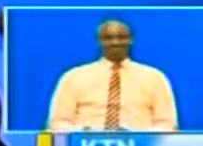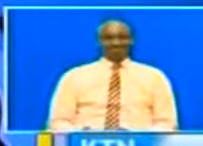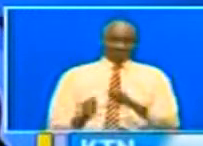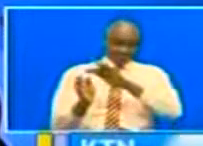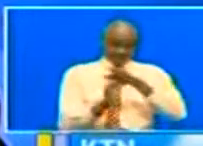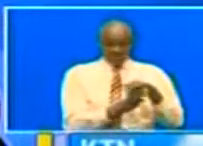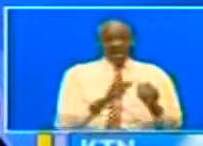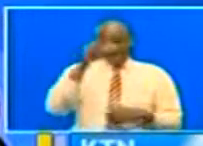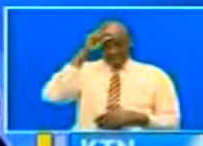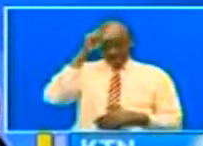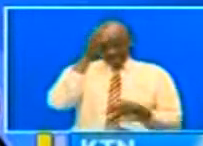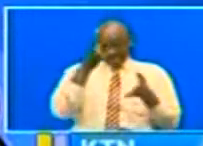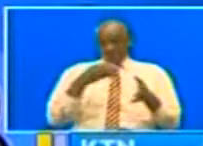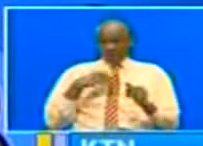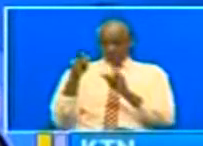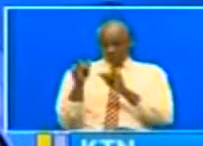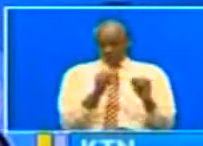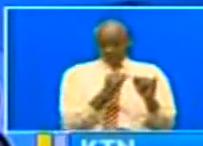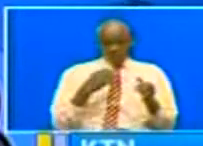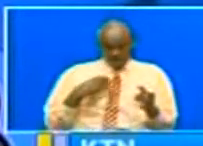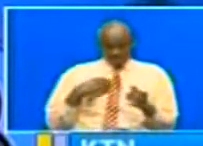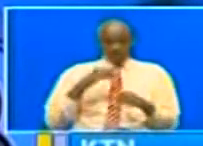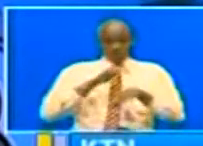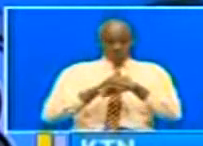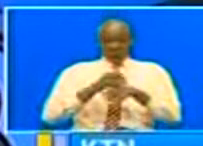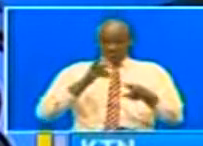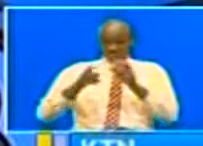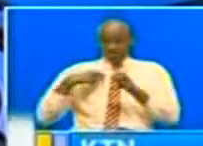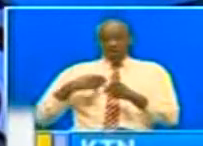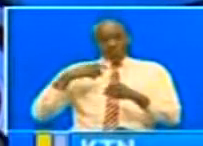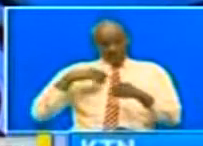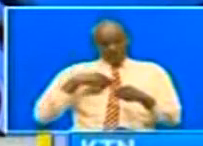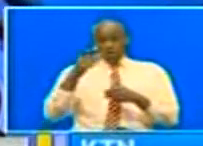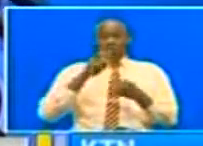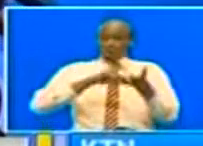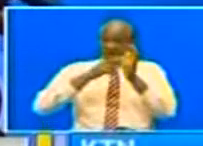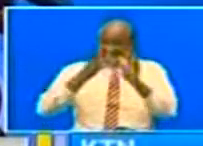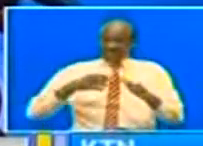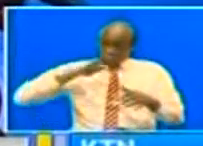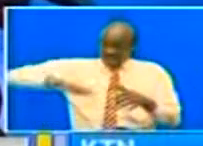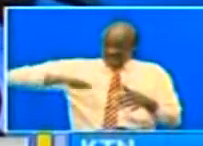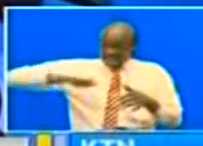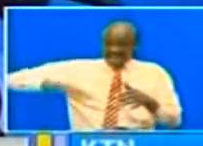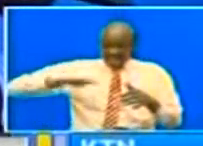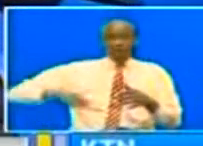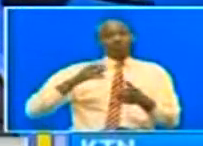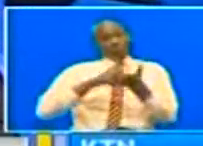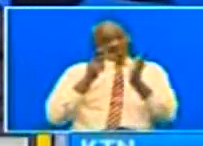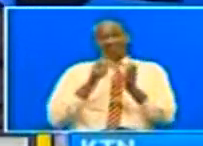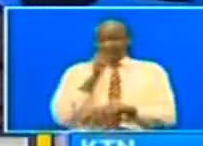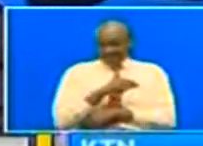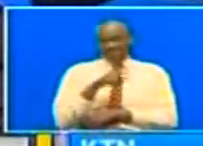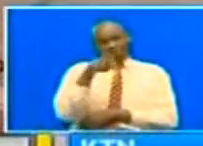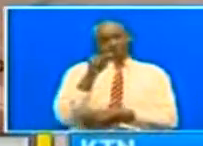Well, moving on, the government is set to introduce radical measures that will penalize road contractors delaying road projects. According to the Ministry